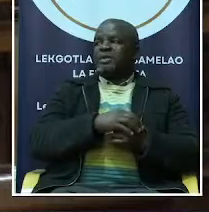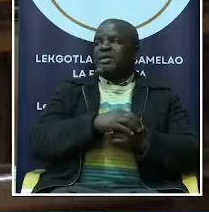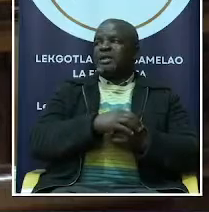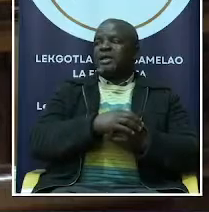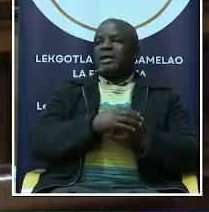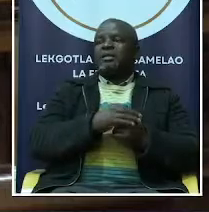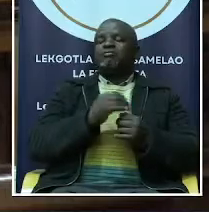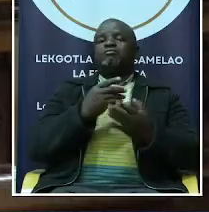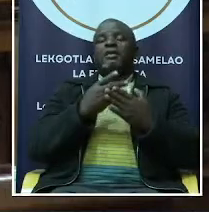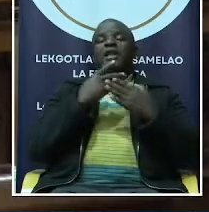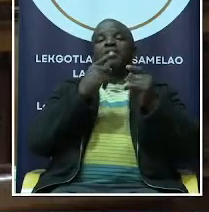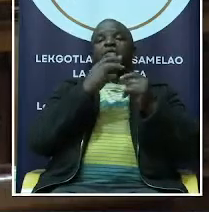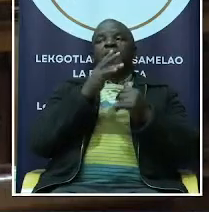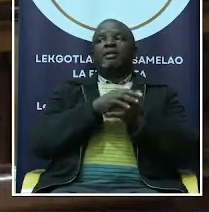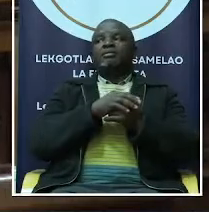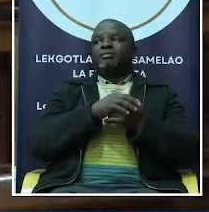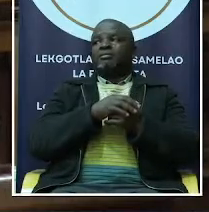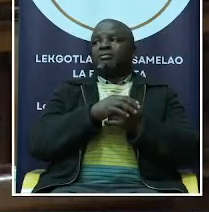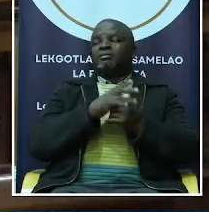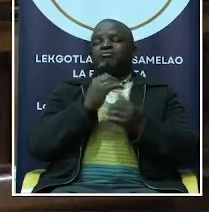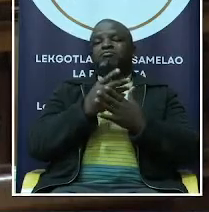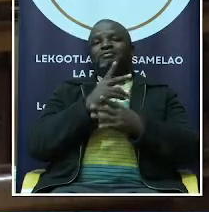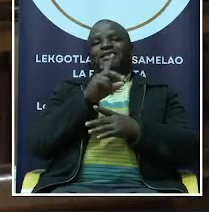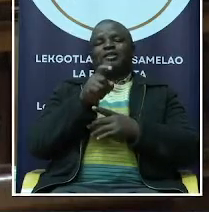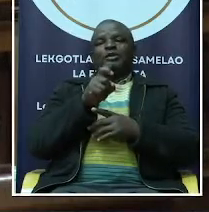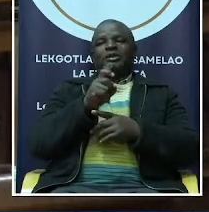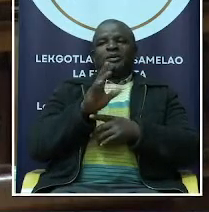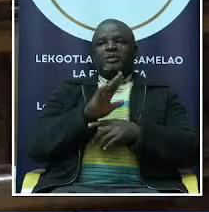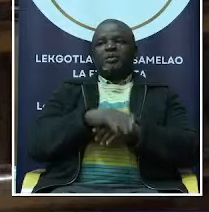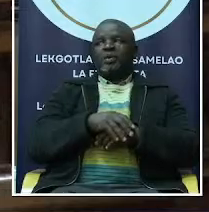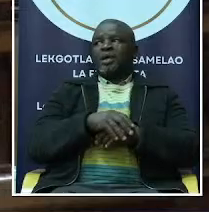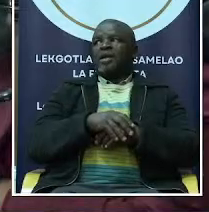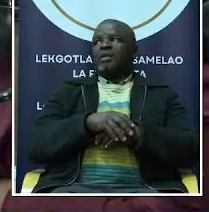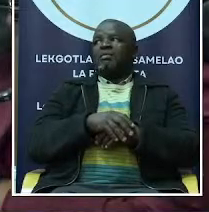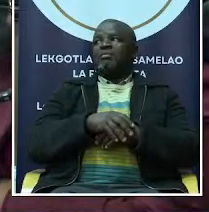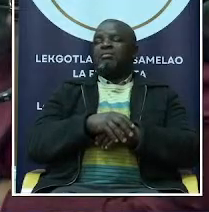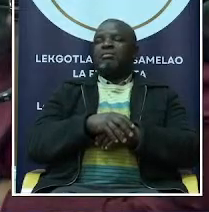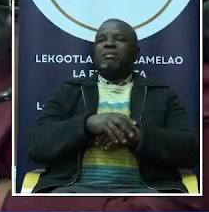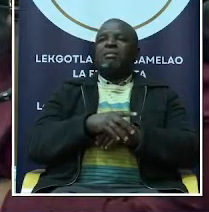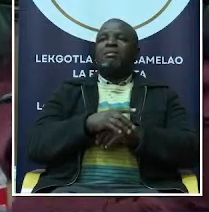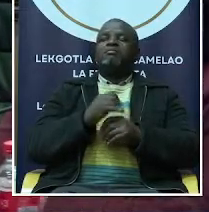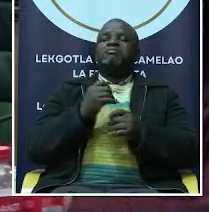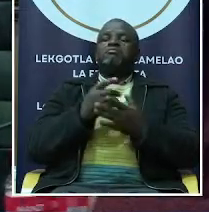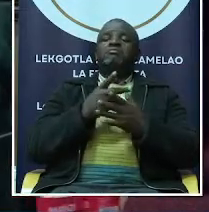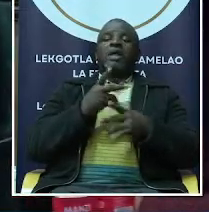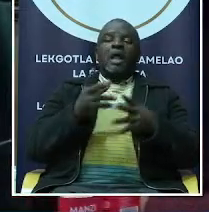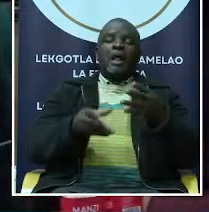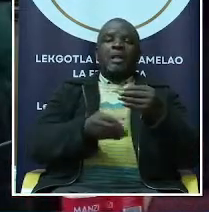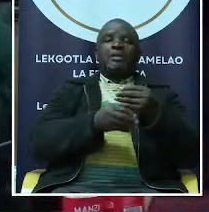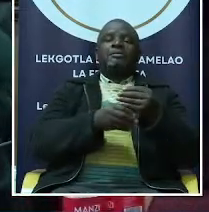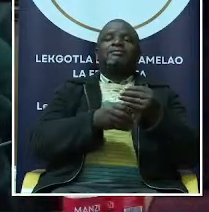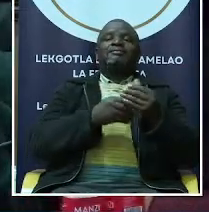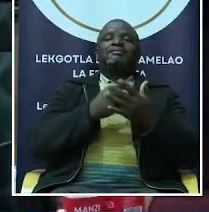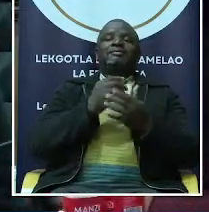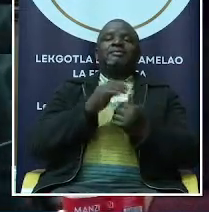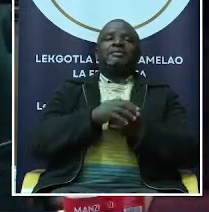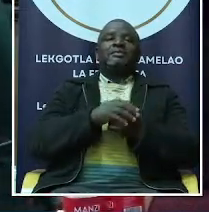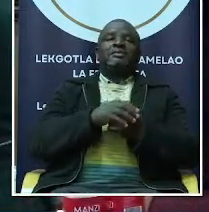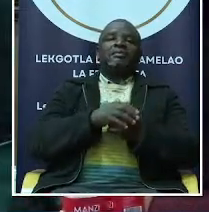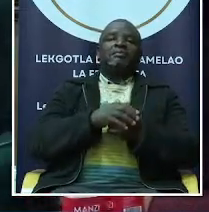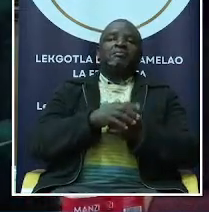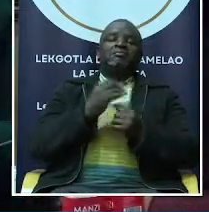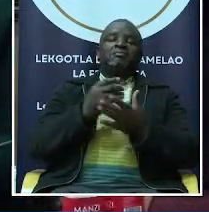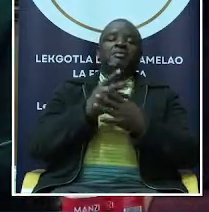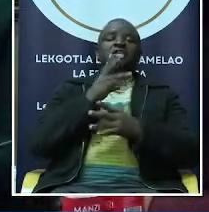No, thank you, Speaker. No, it's not a question, but just to expand on what the